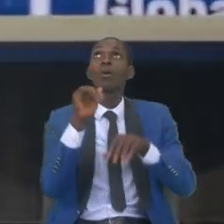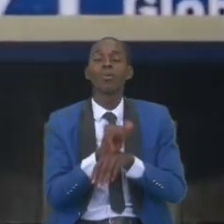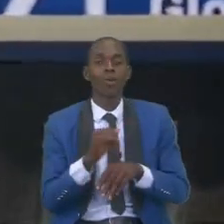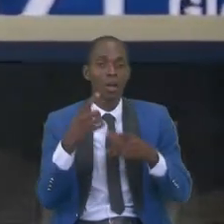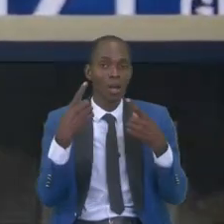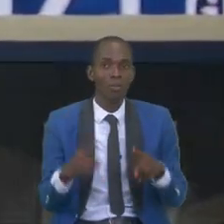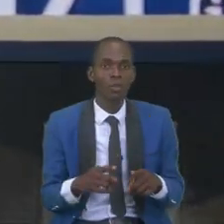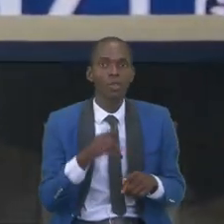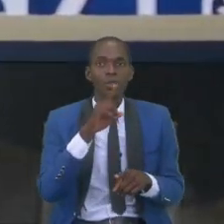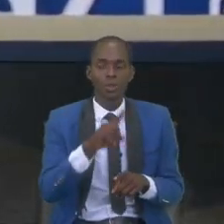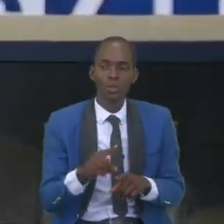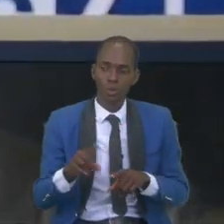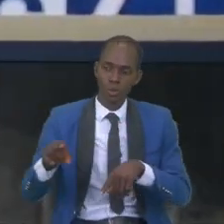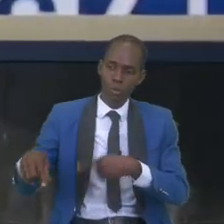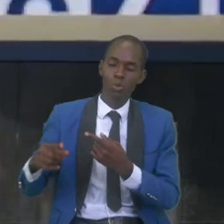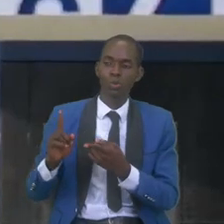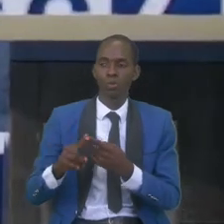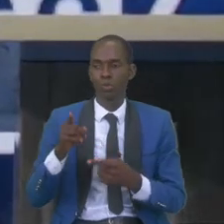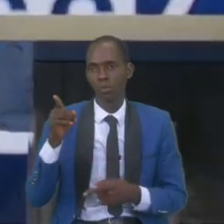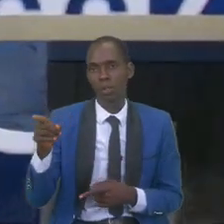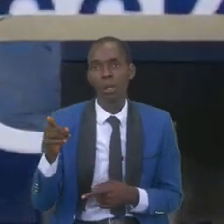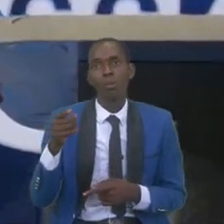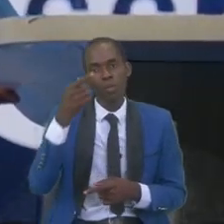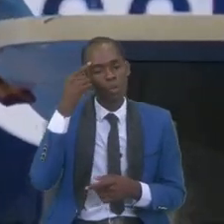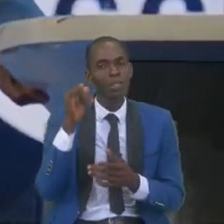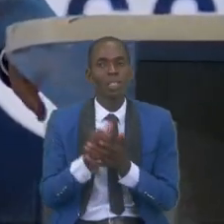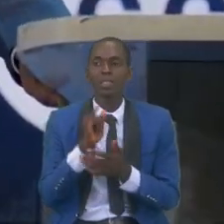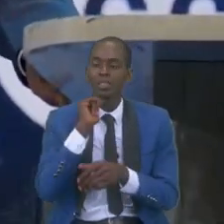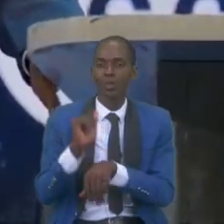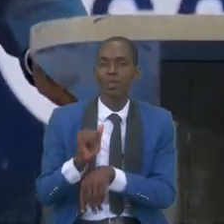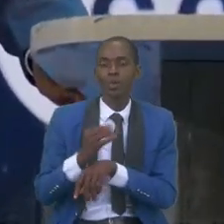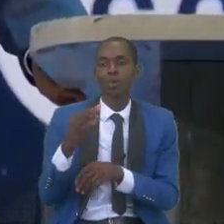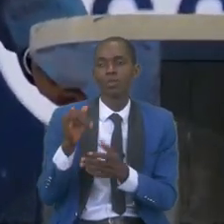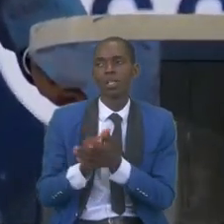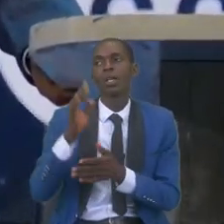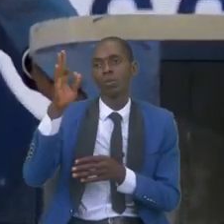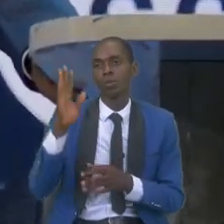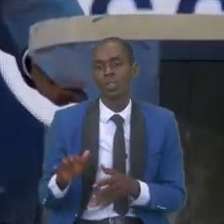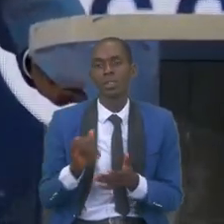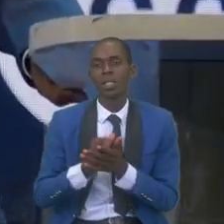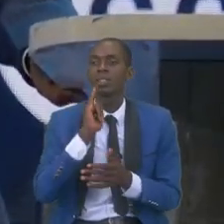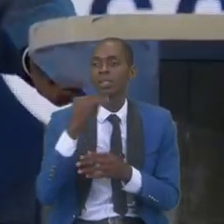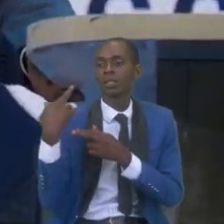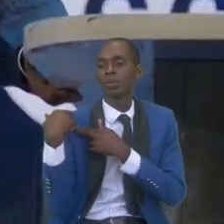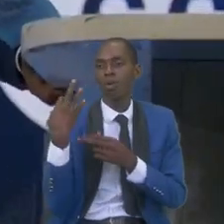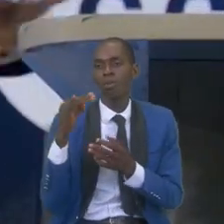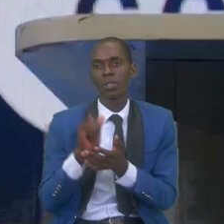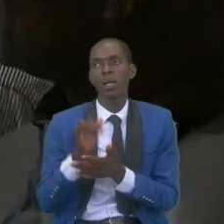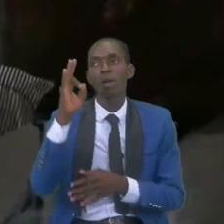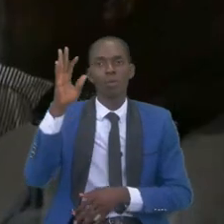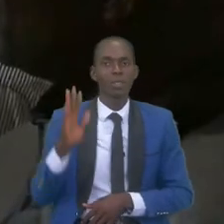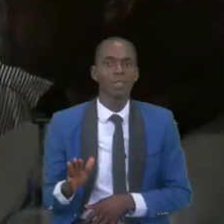could too, but because that's his official duty, and that's his responsibility, and that's what is